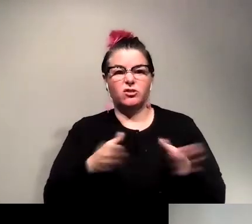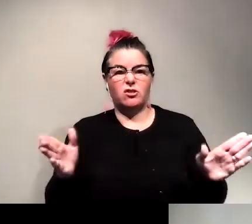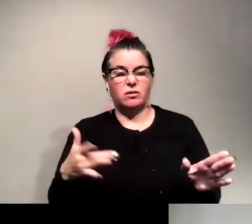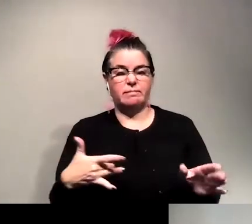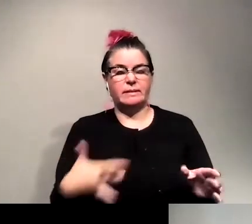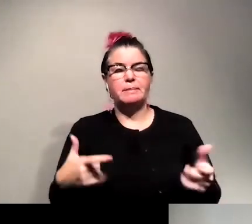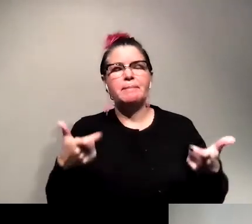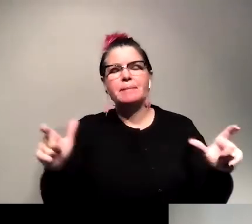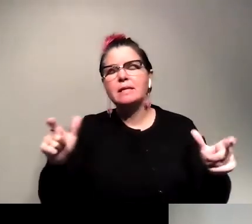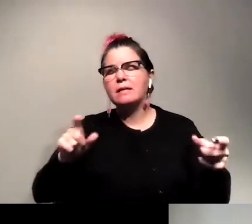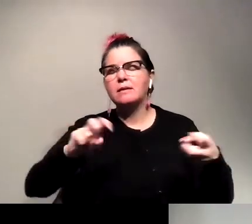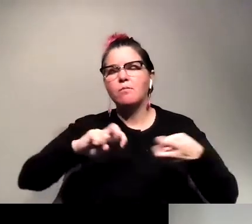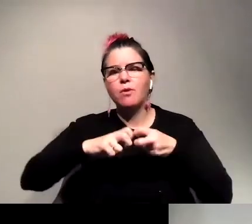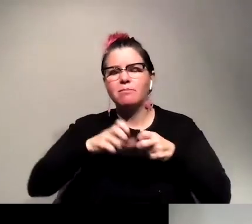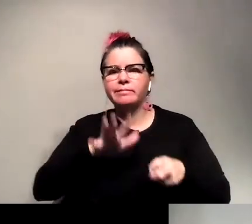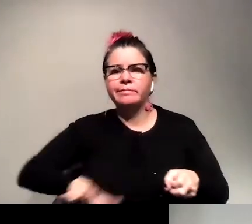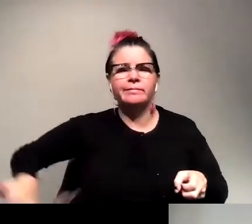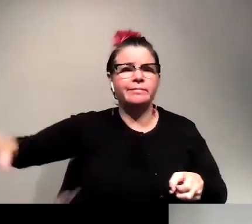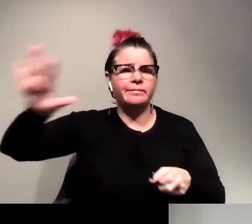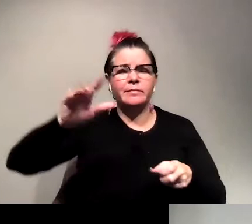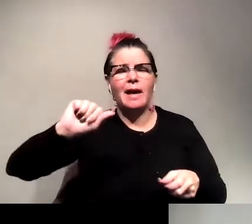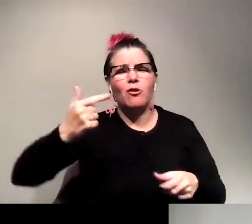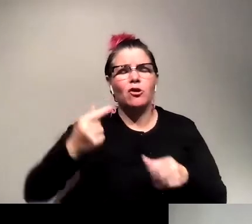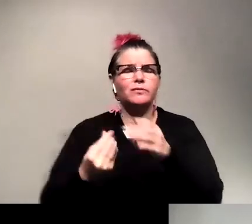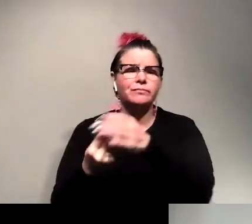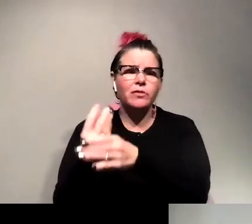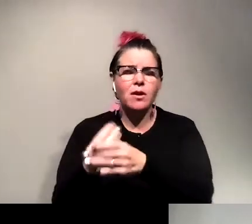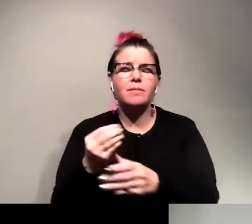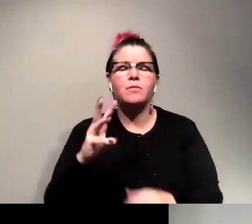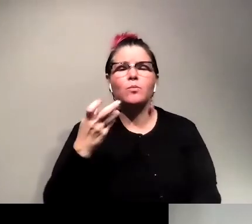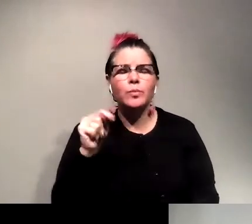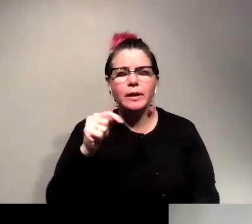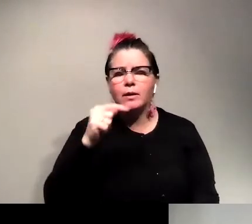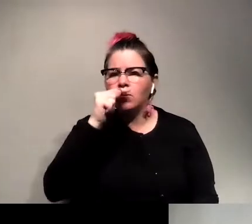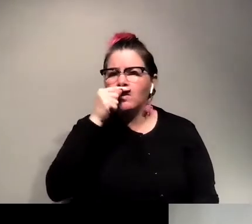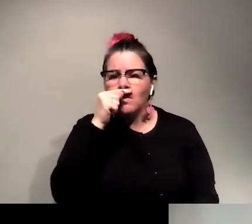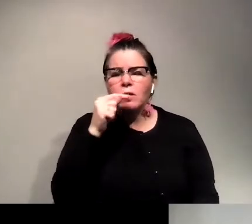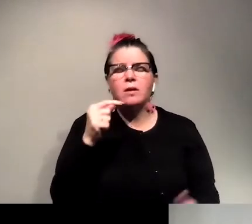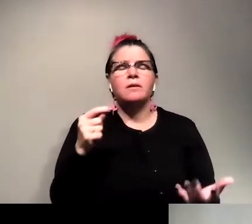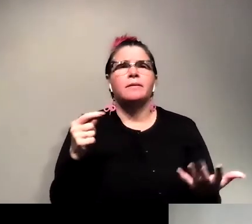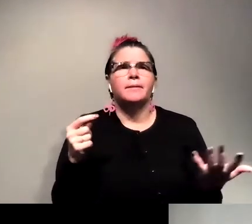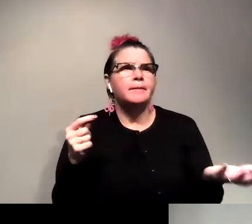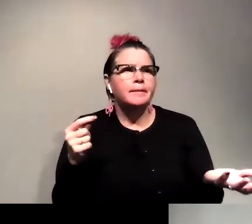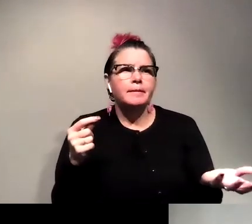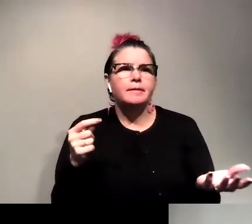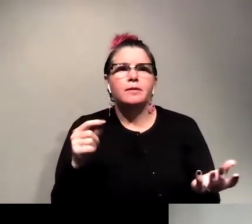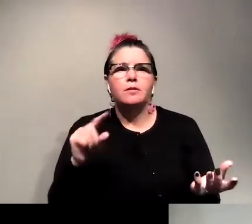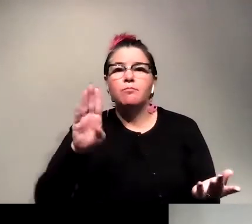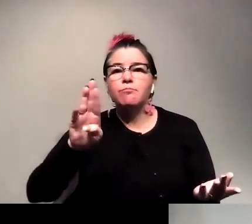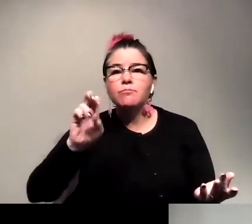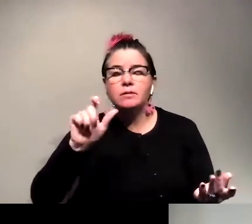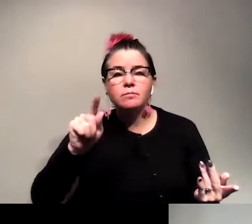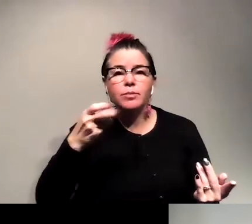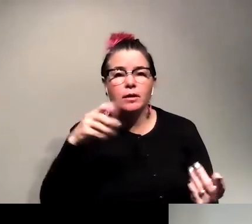all over agriculture in general, from wheat and corn to Brussels sprouts